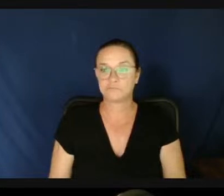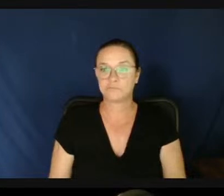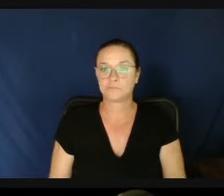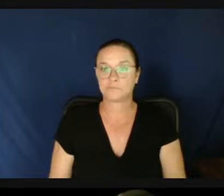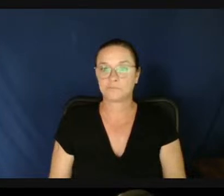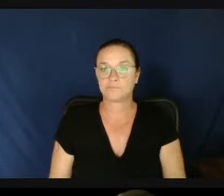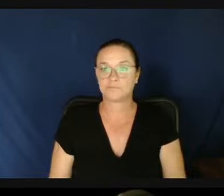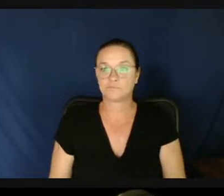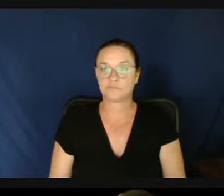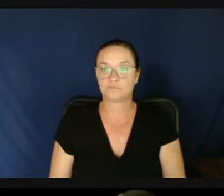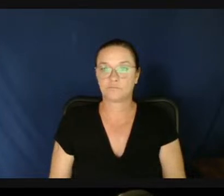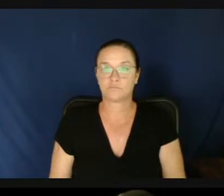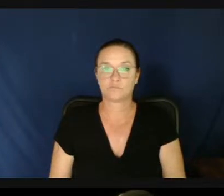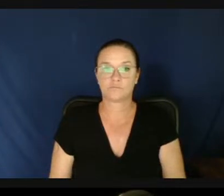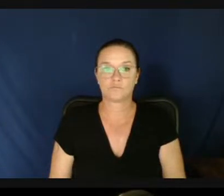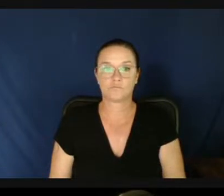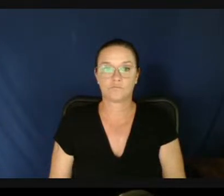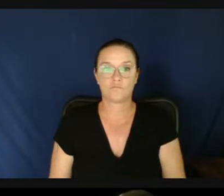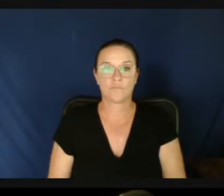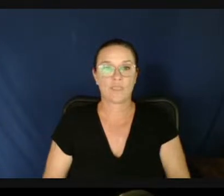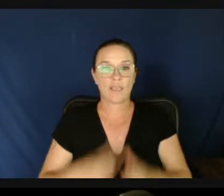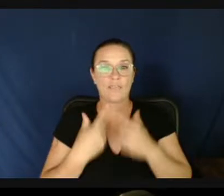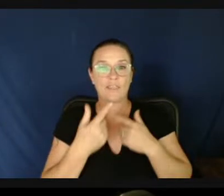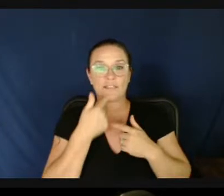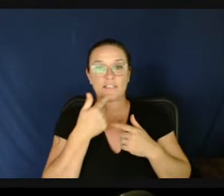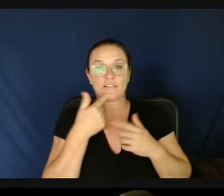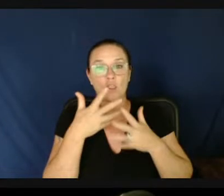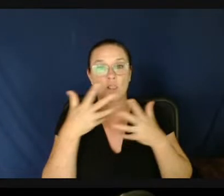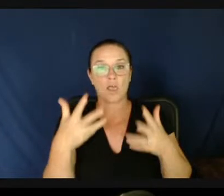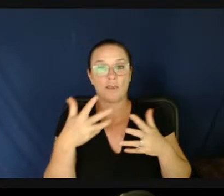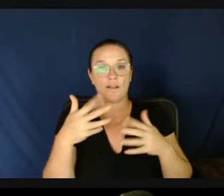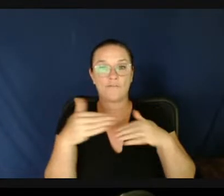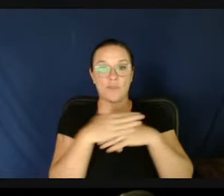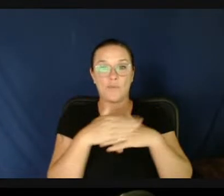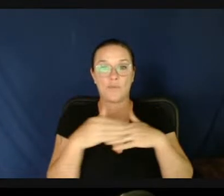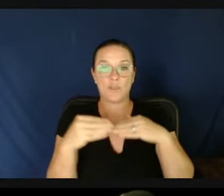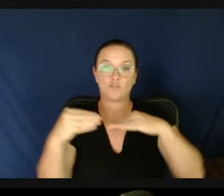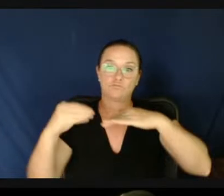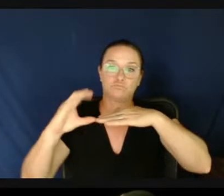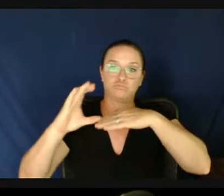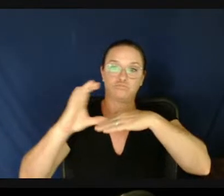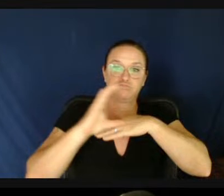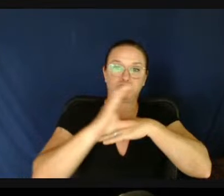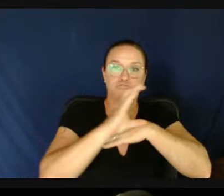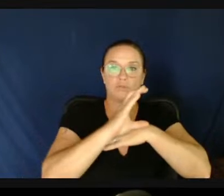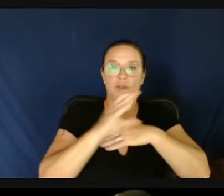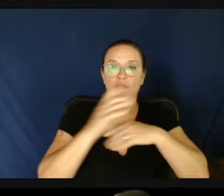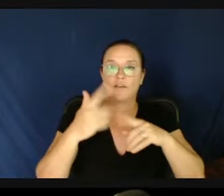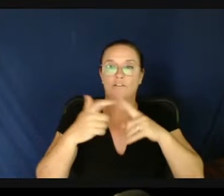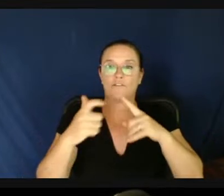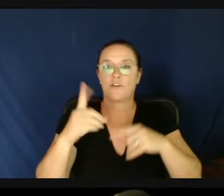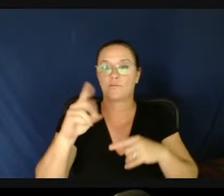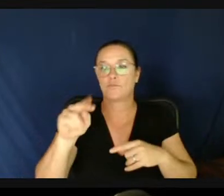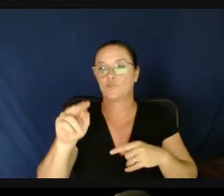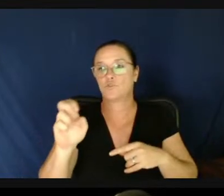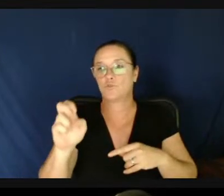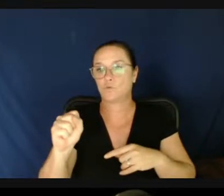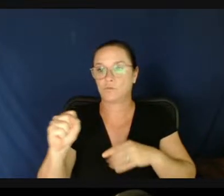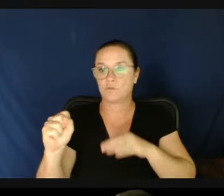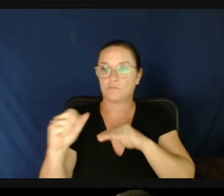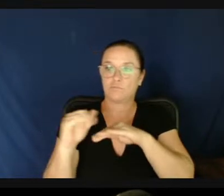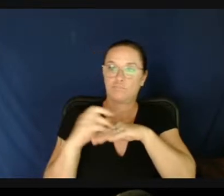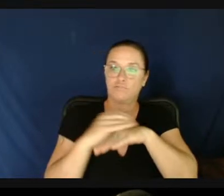So they noted that much of the beach growth was a result of migrating dunes. The first phase dominated by primary